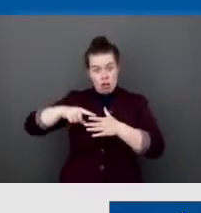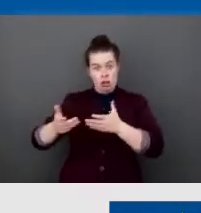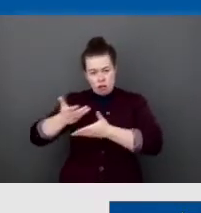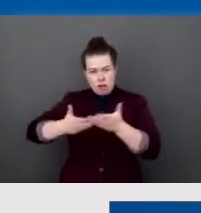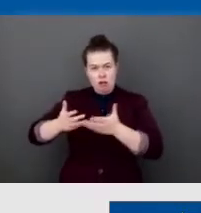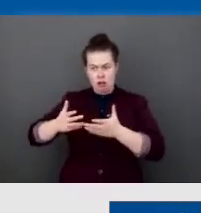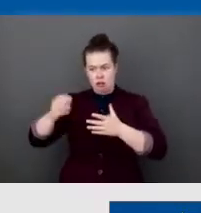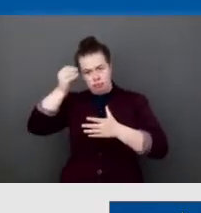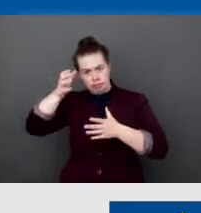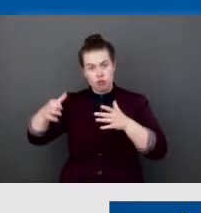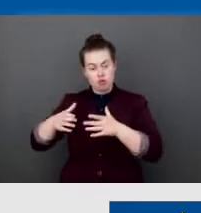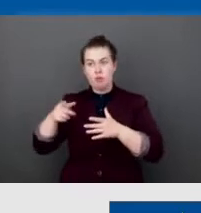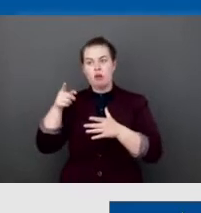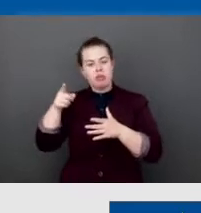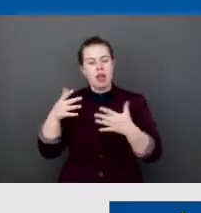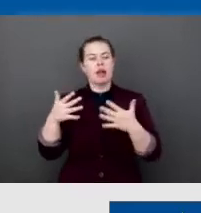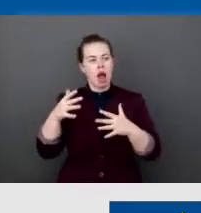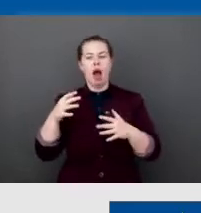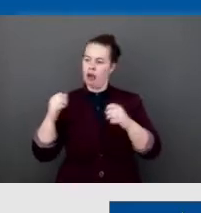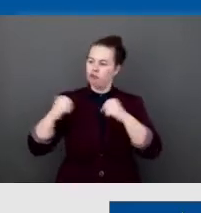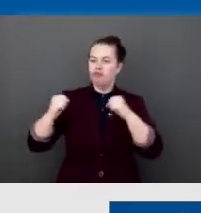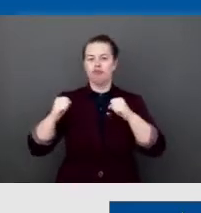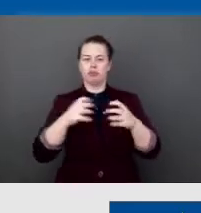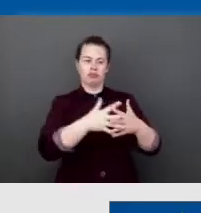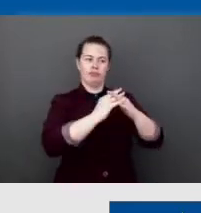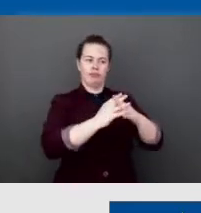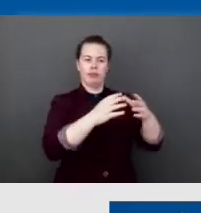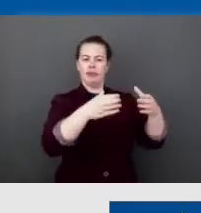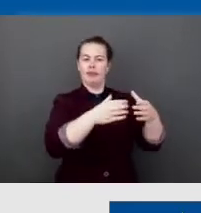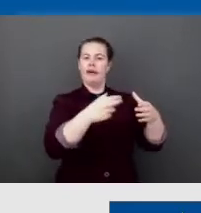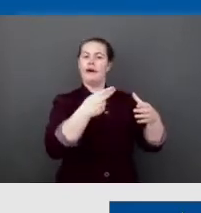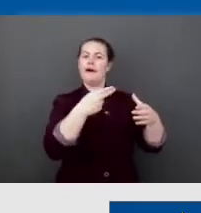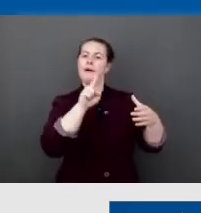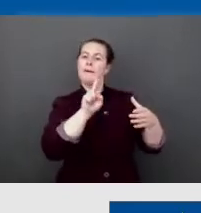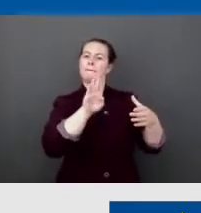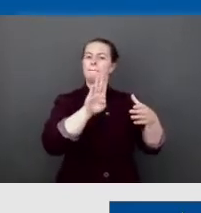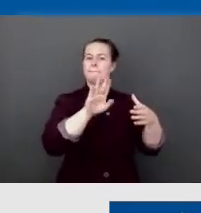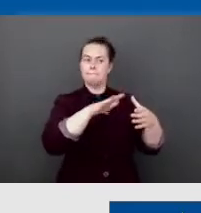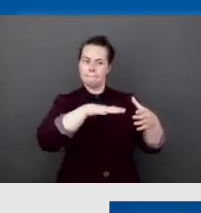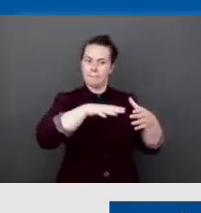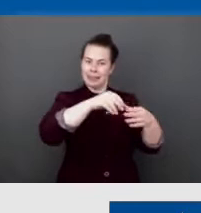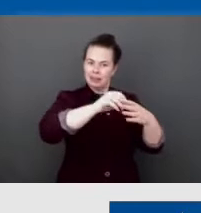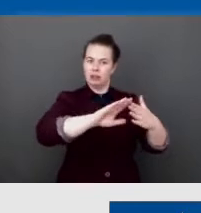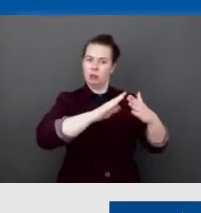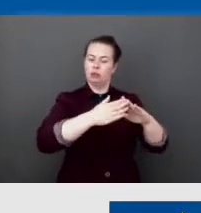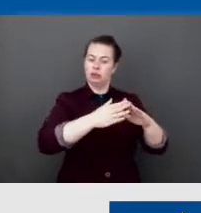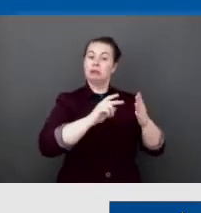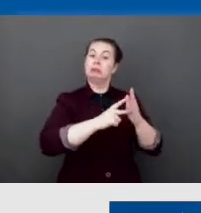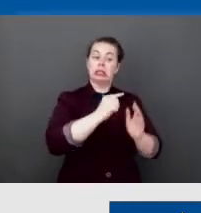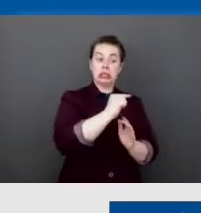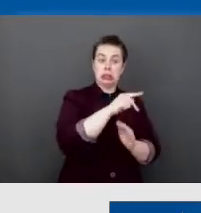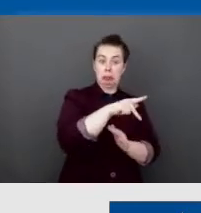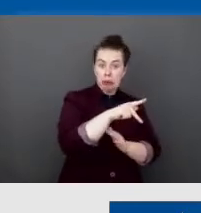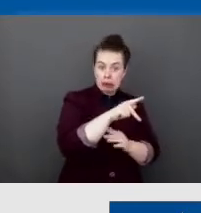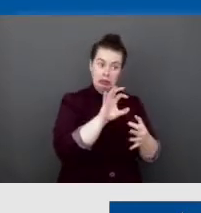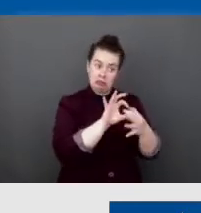extremely valuable as they have actually created hubs within the community, linking the general practitioner, but